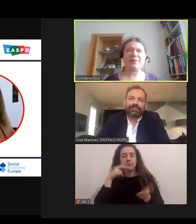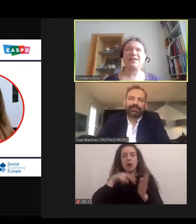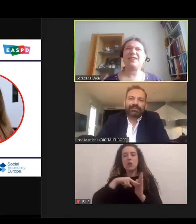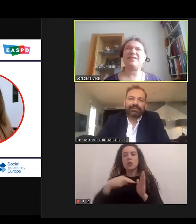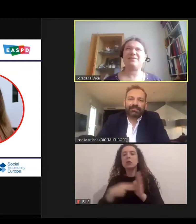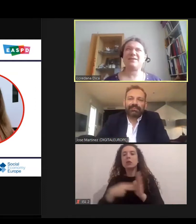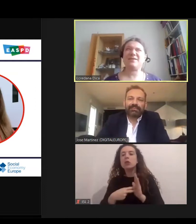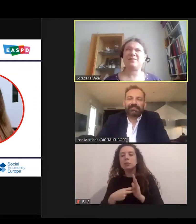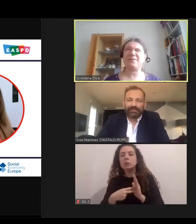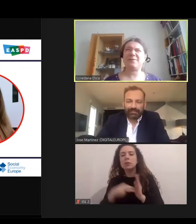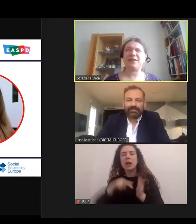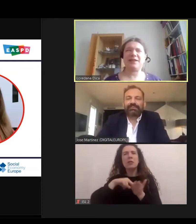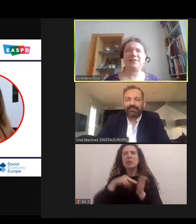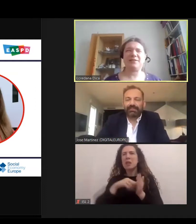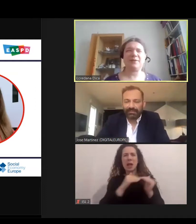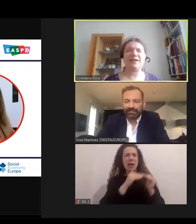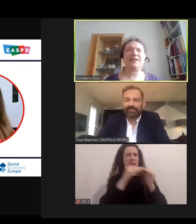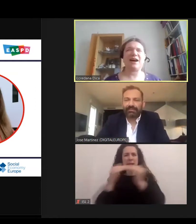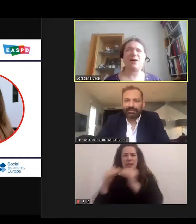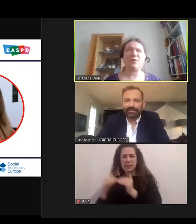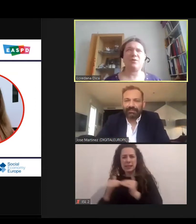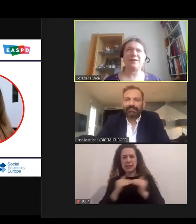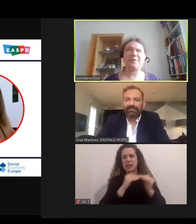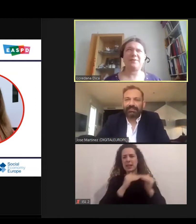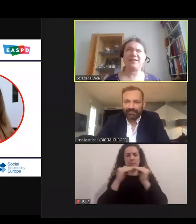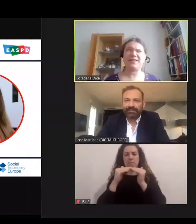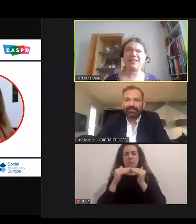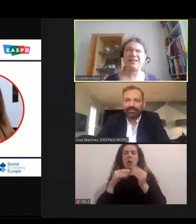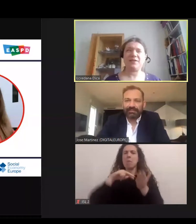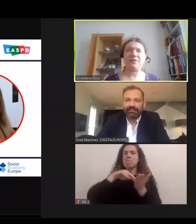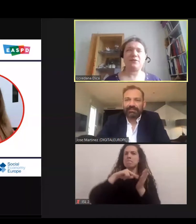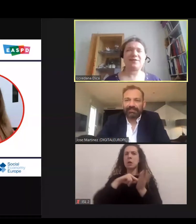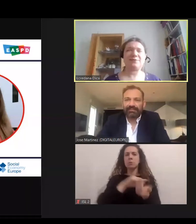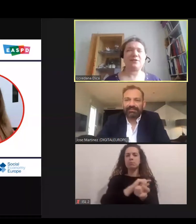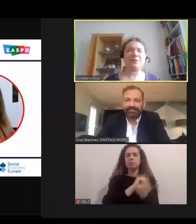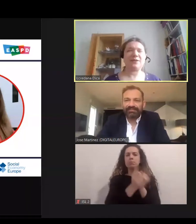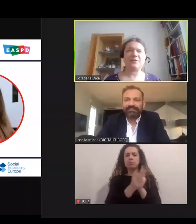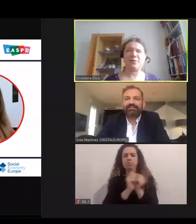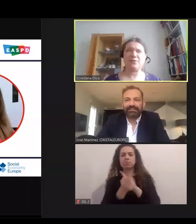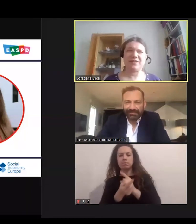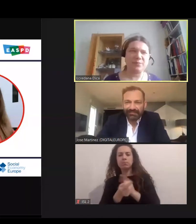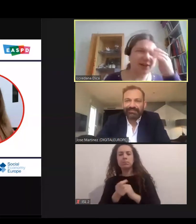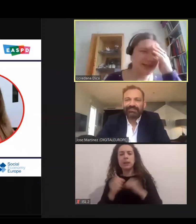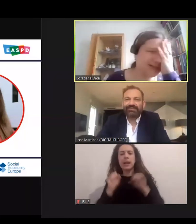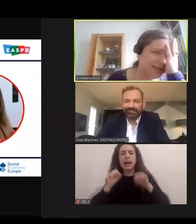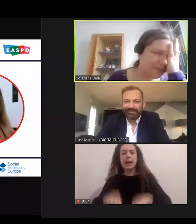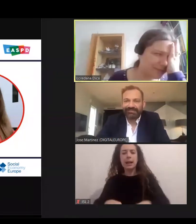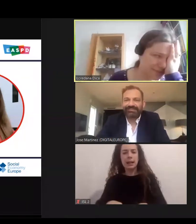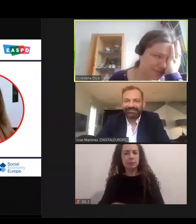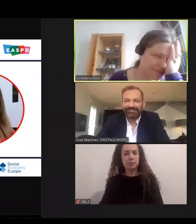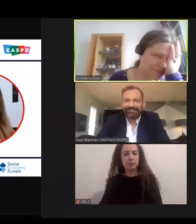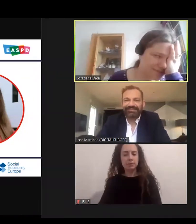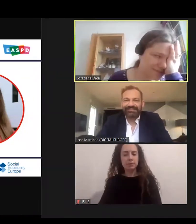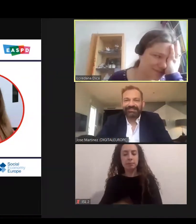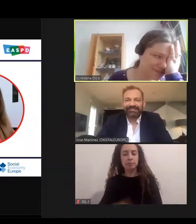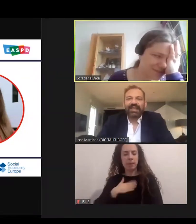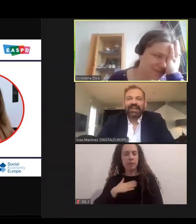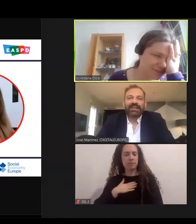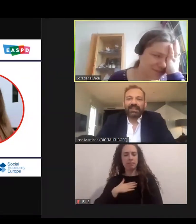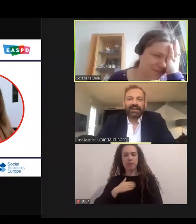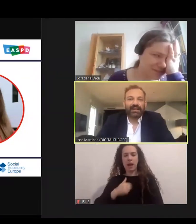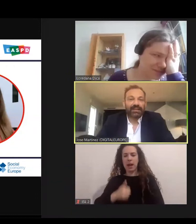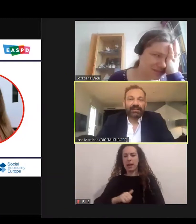have migraines, and sometimes maybe I have difficulties to wake up one day because of my headache. So I take the medication,